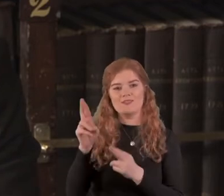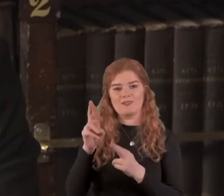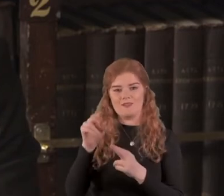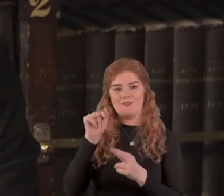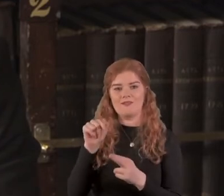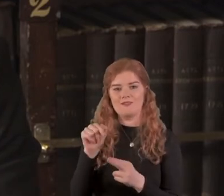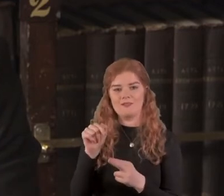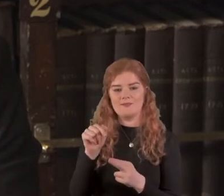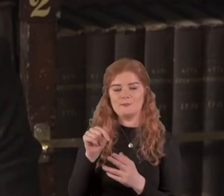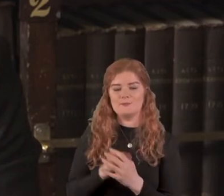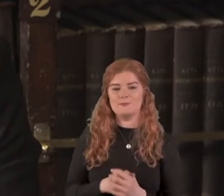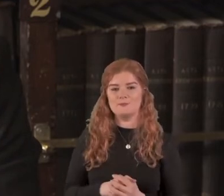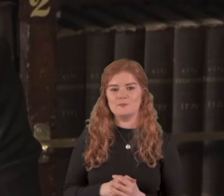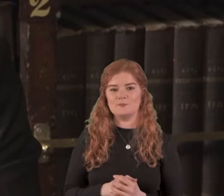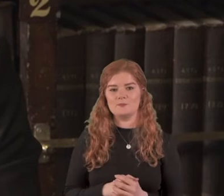in particular.